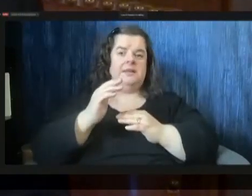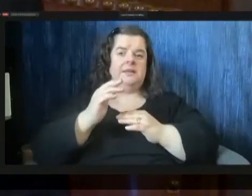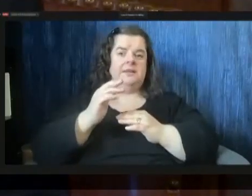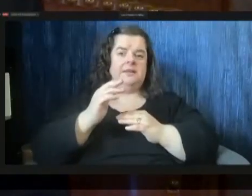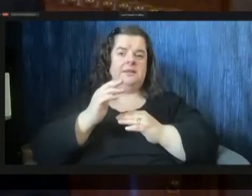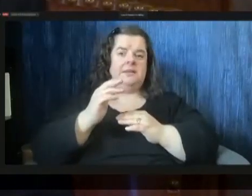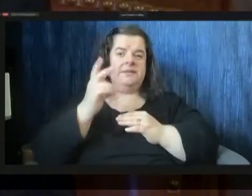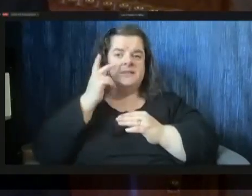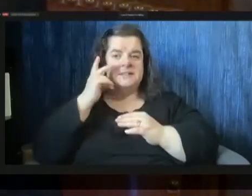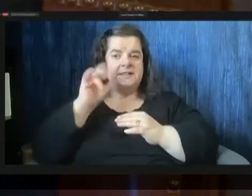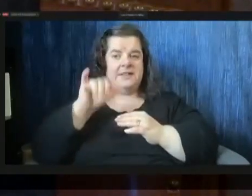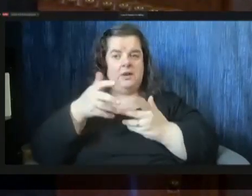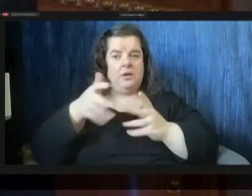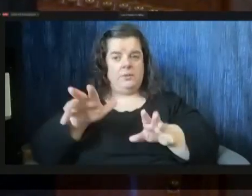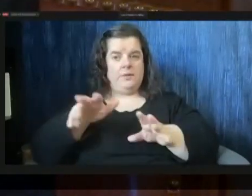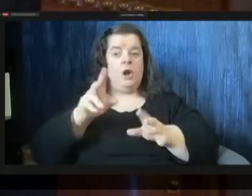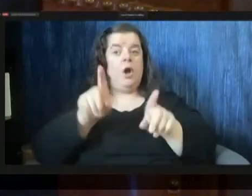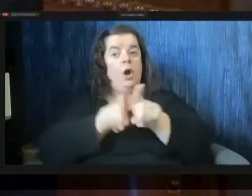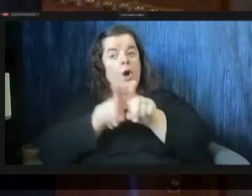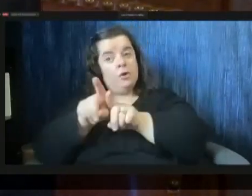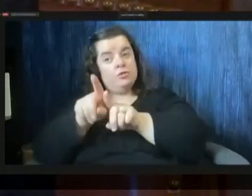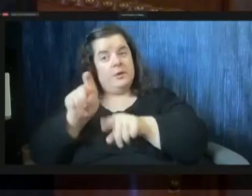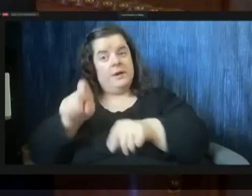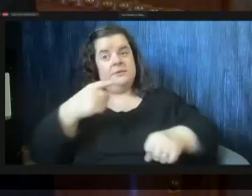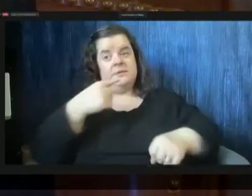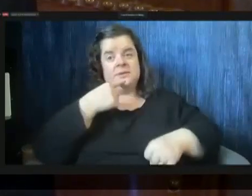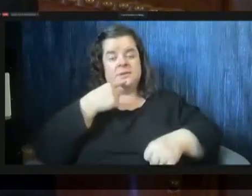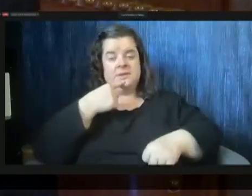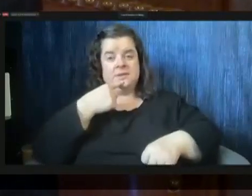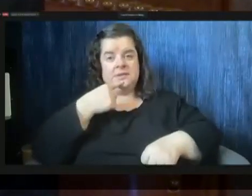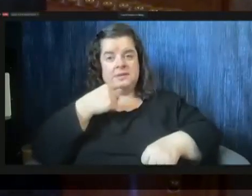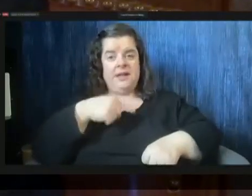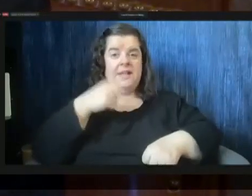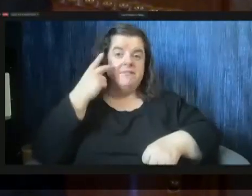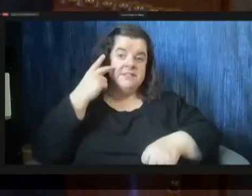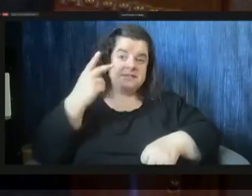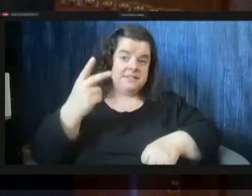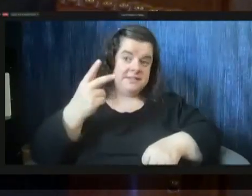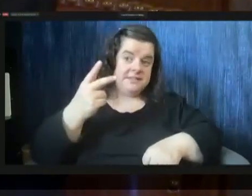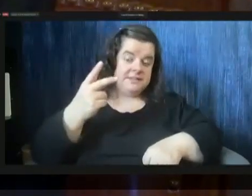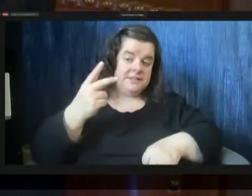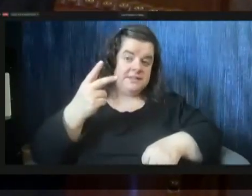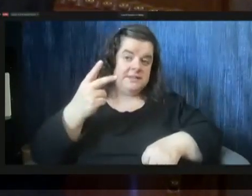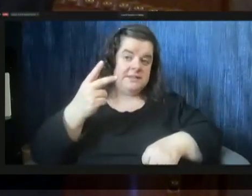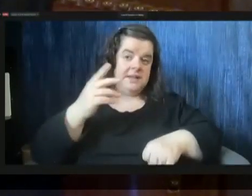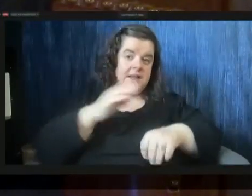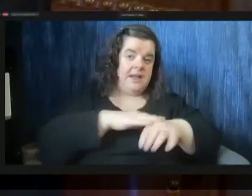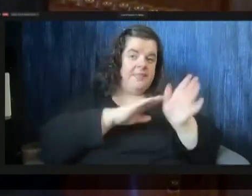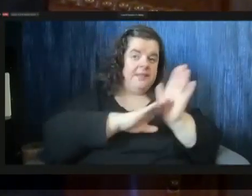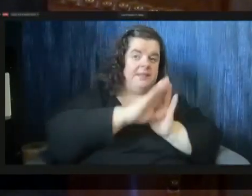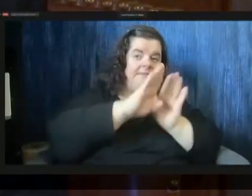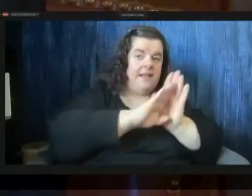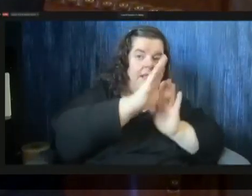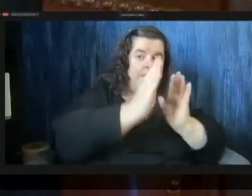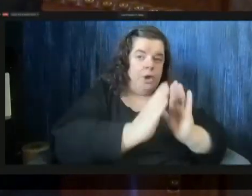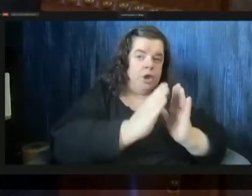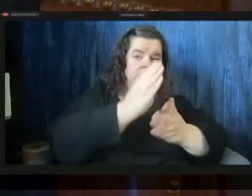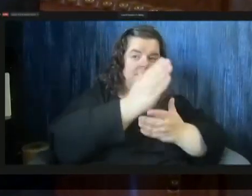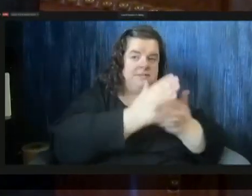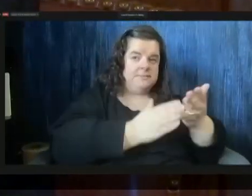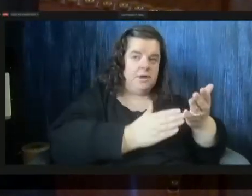that, and I've also have to say that I have seen on the developer side, and again, I won't get